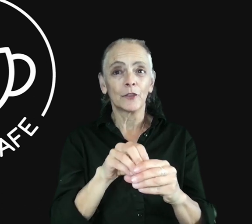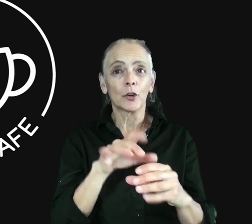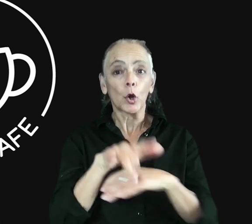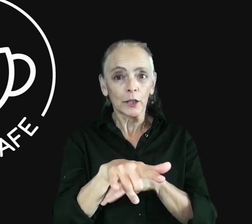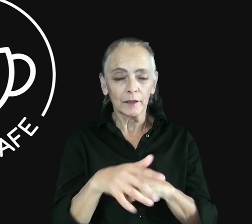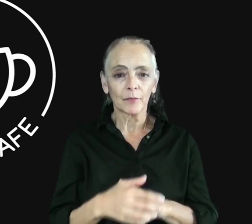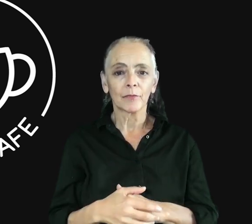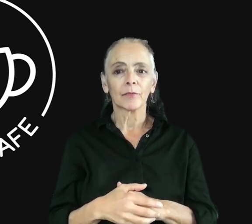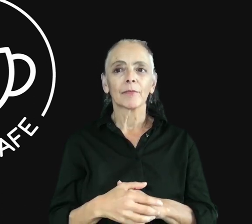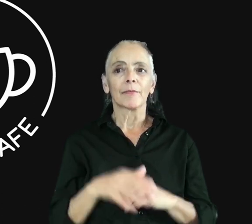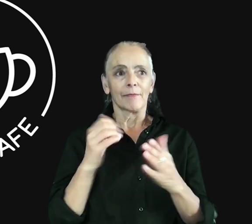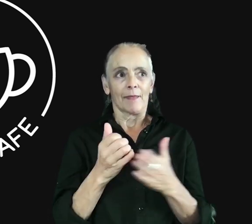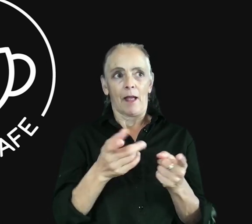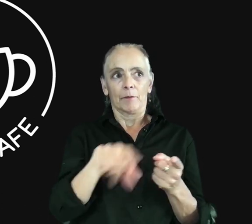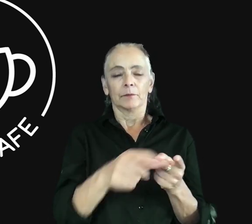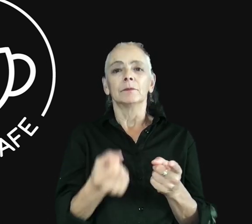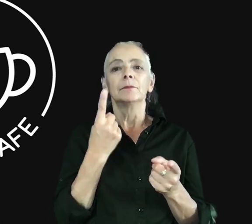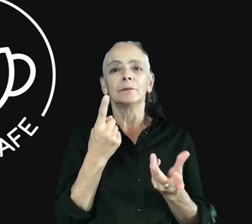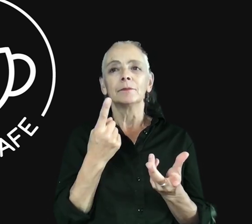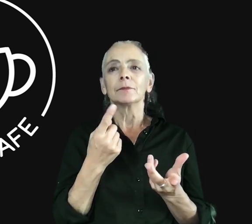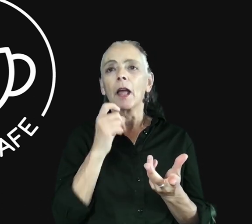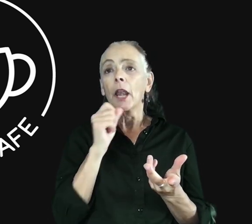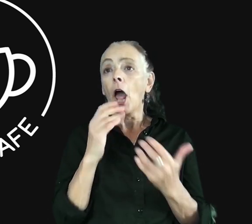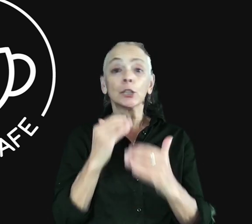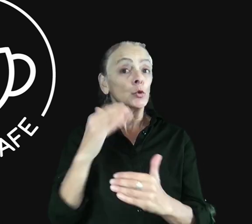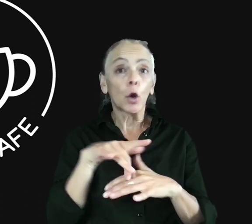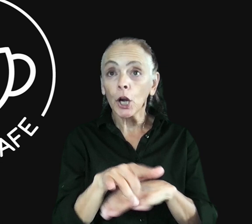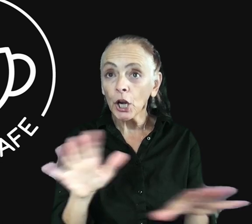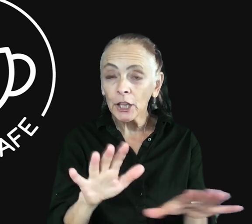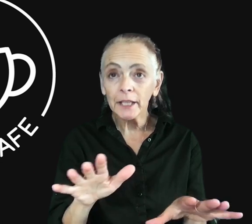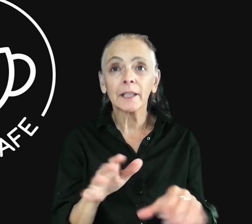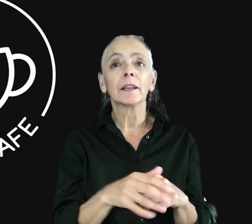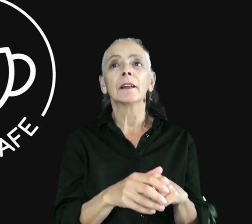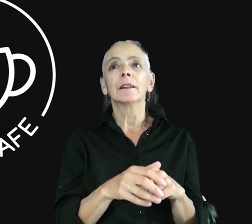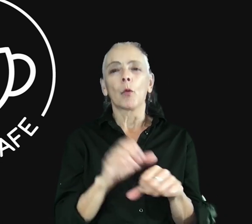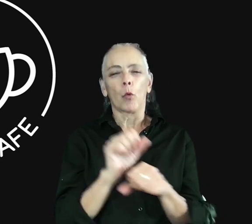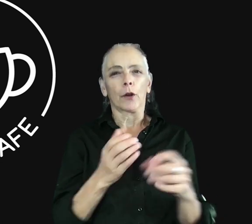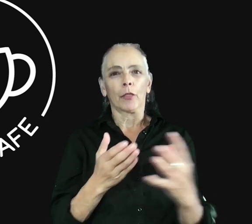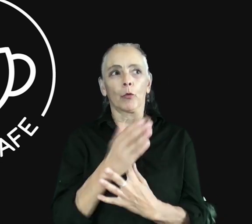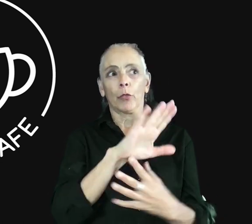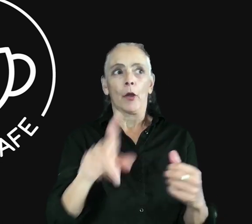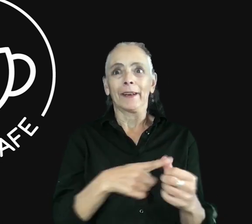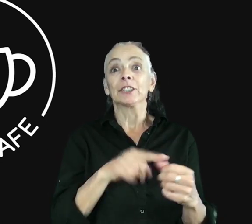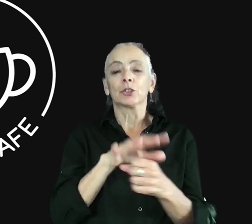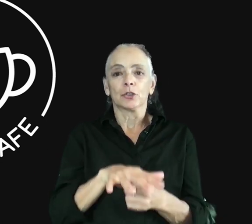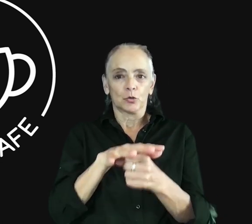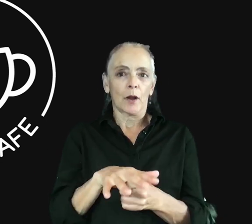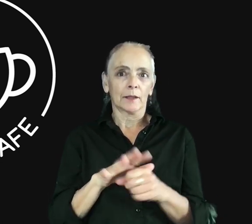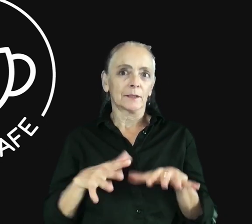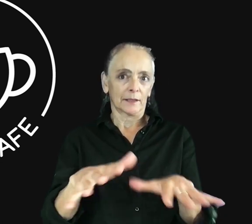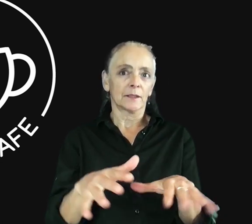understand that it's not necessarily too early and kind of working through some of that kind of initial stress and anxiety